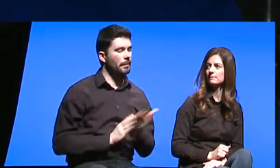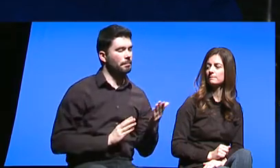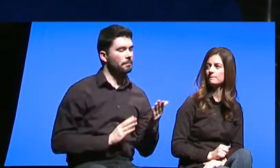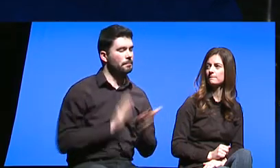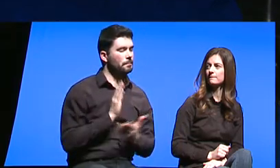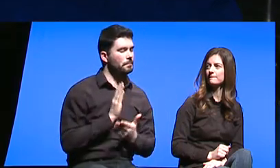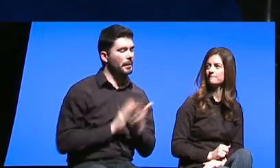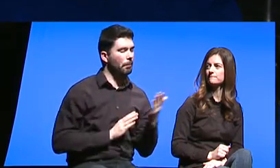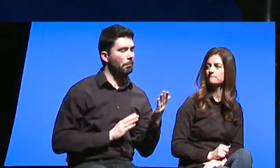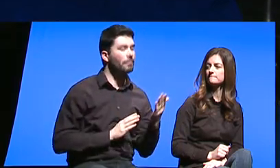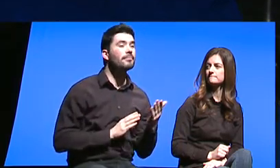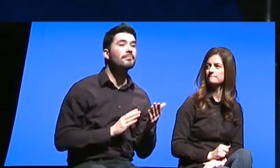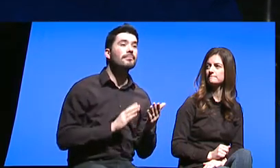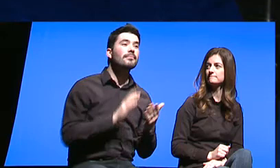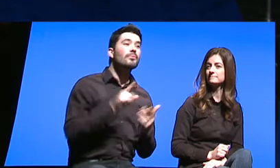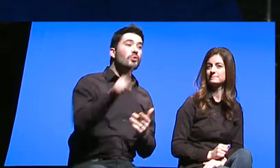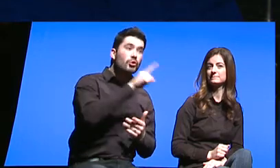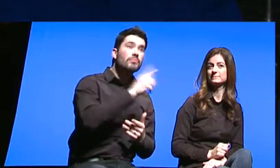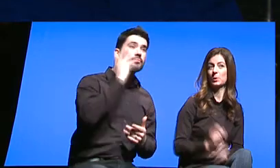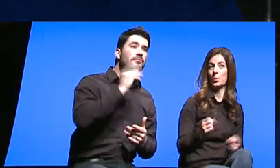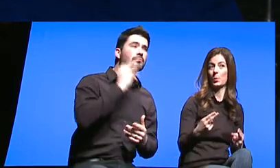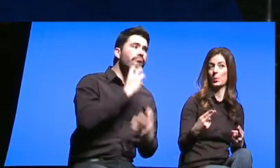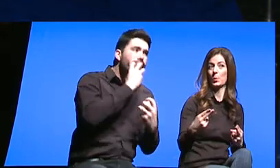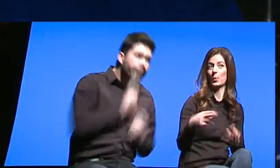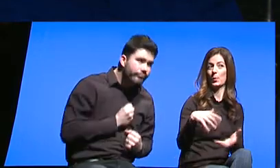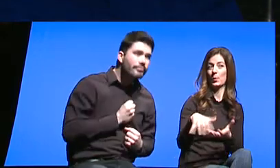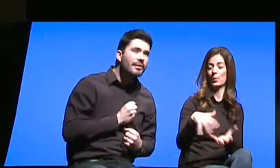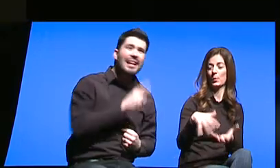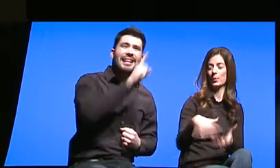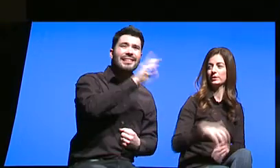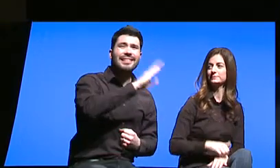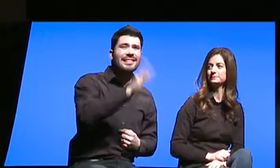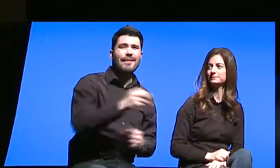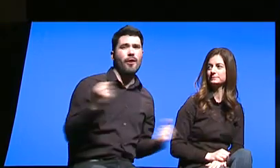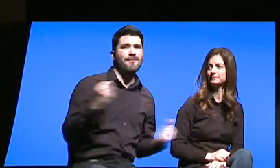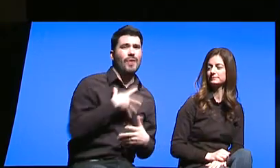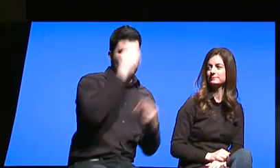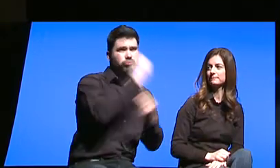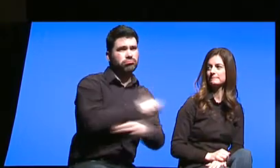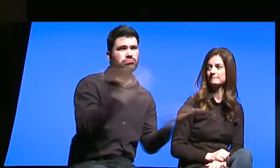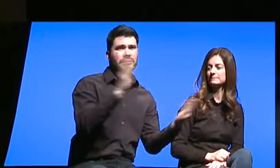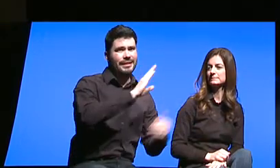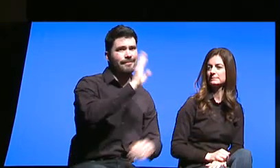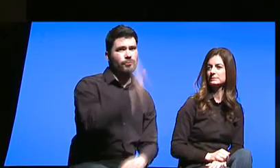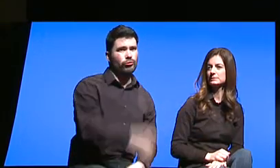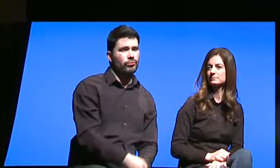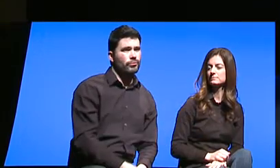of value. And you should never be afraid to speak your mind. So, thanks, Mir.